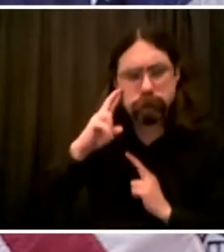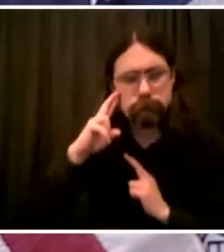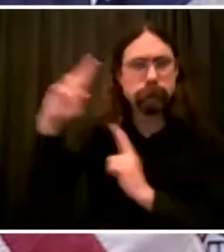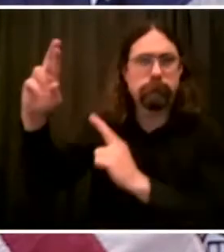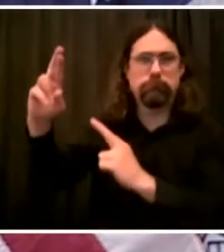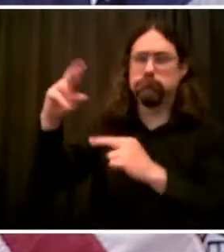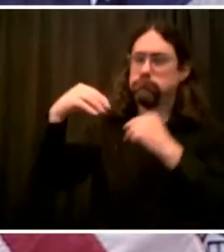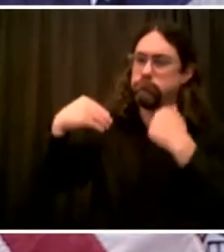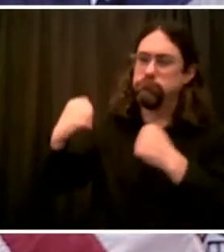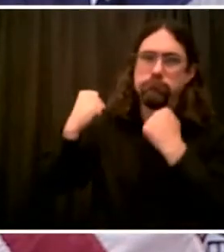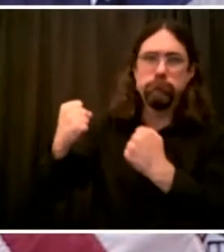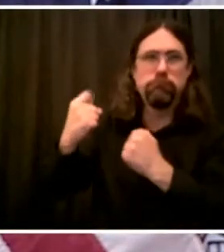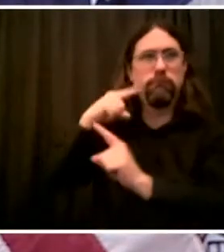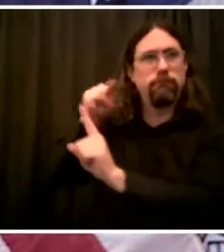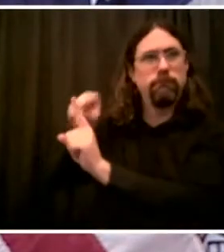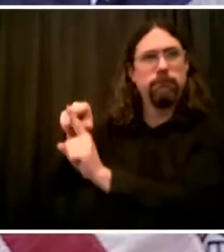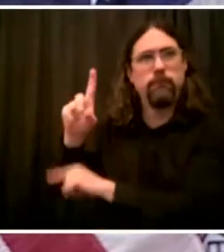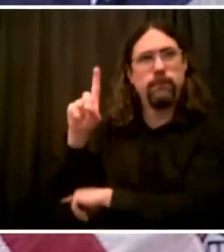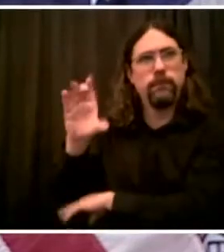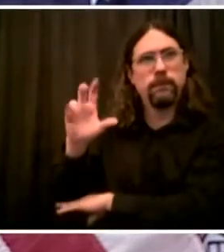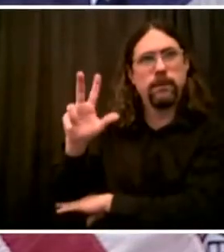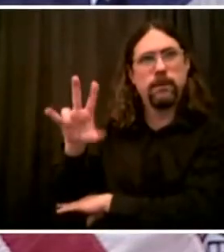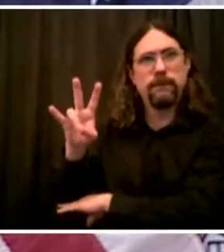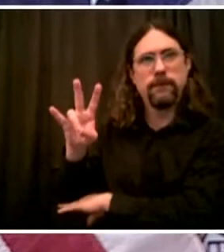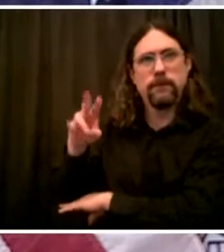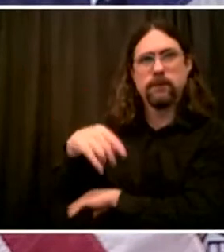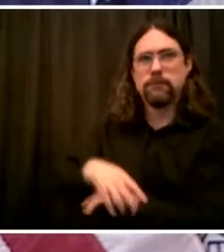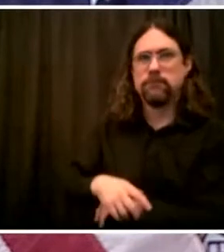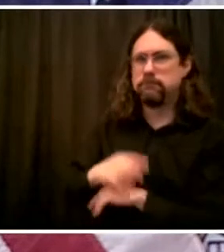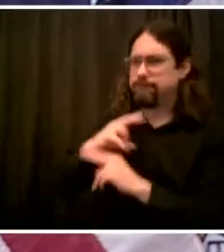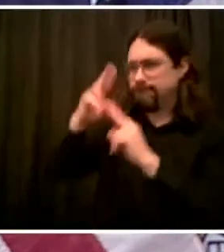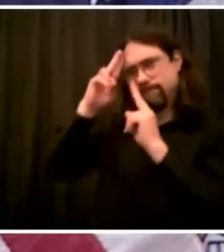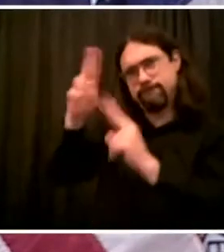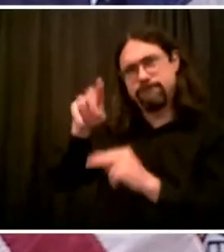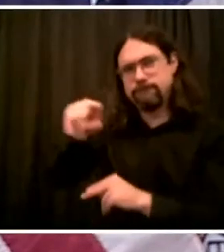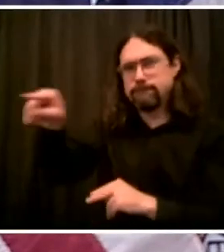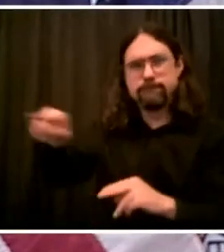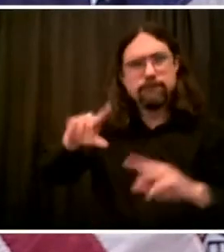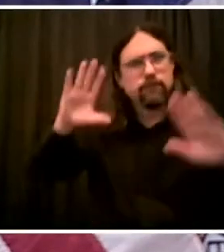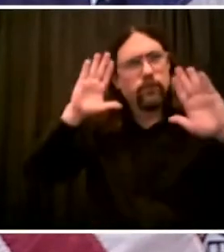union and what the people in that union do for the people in New York City in their day-to-day work,